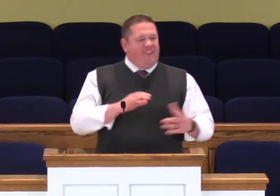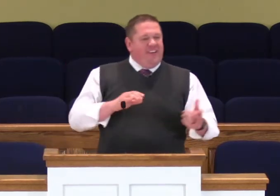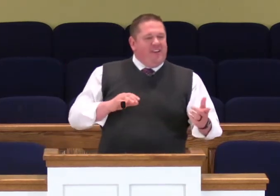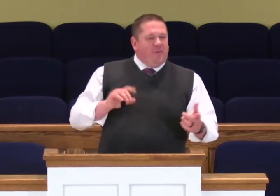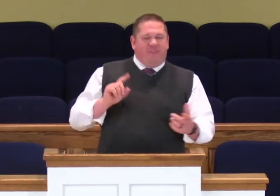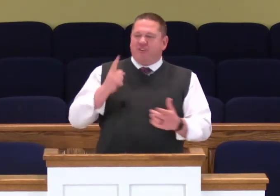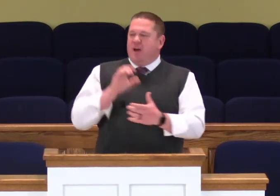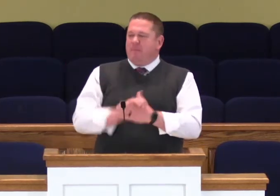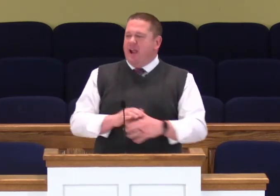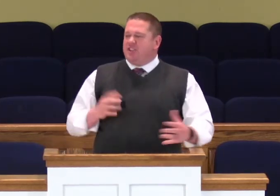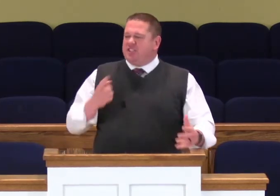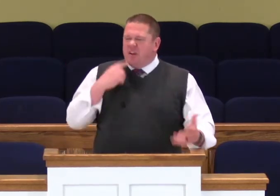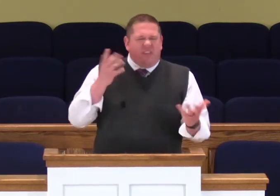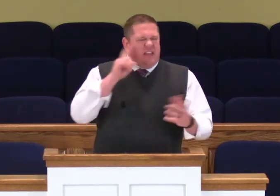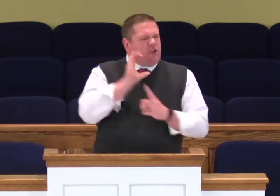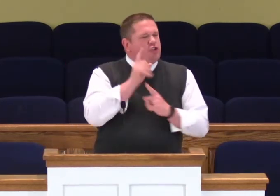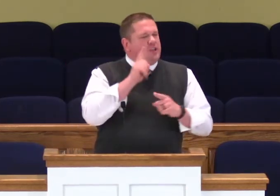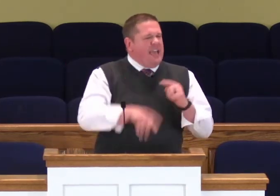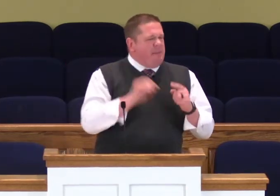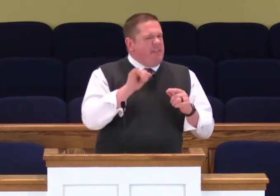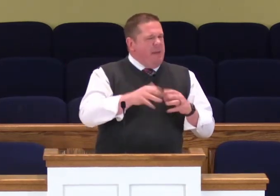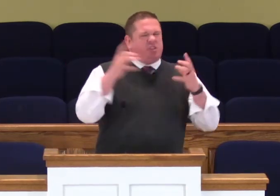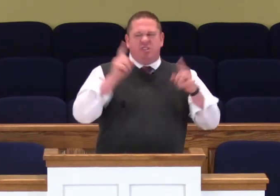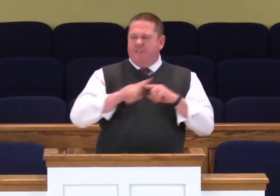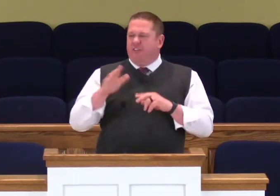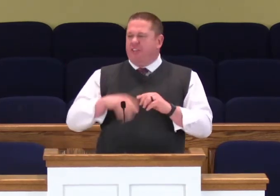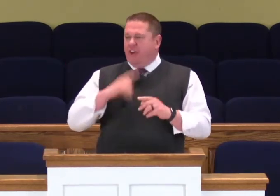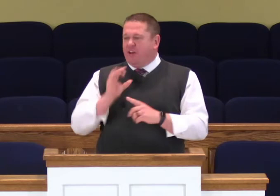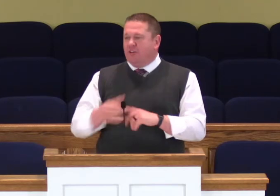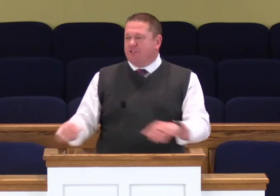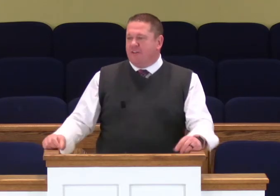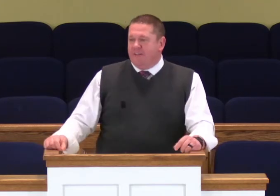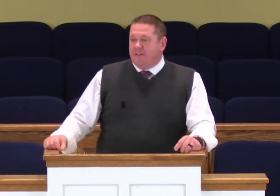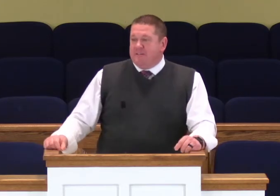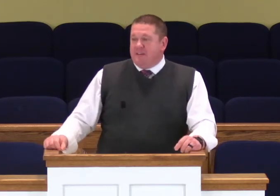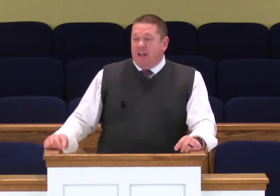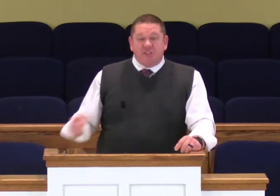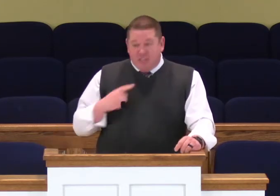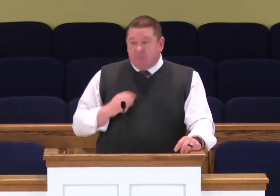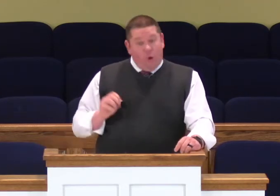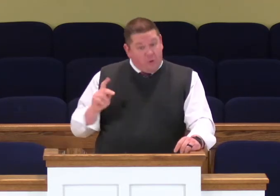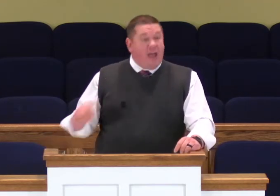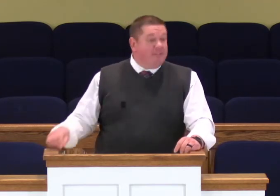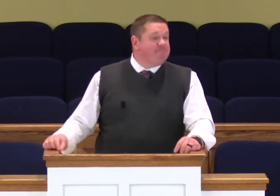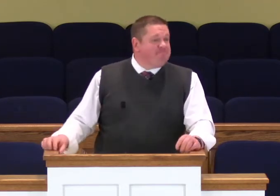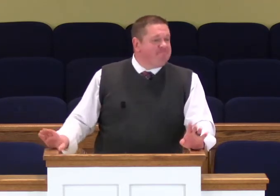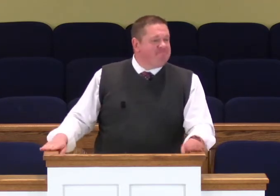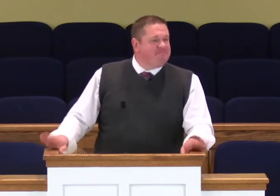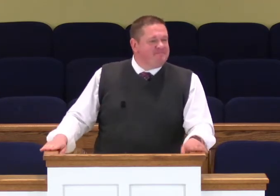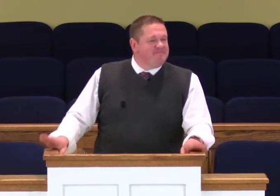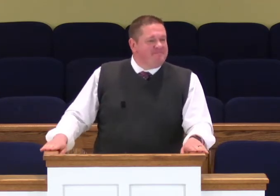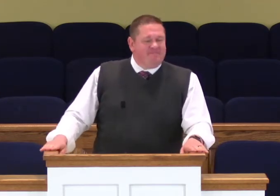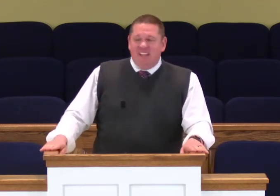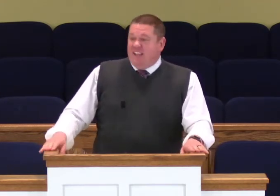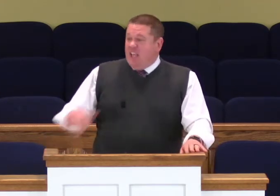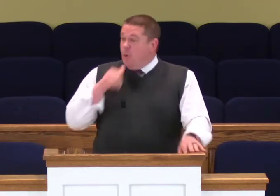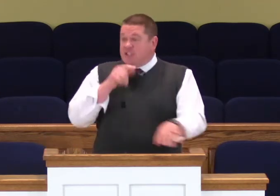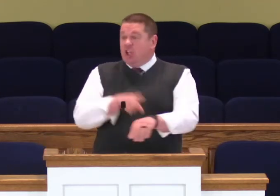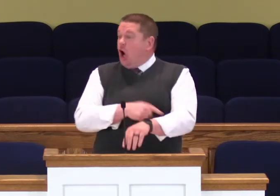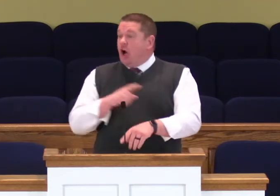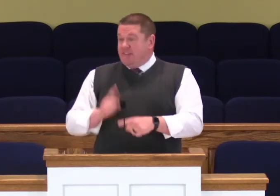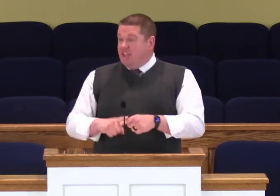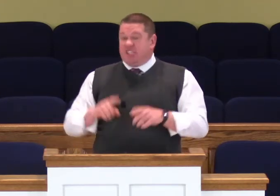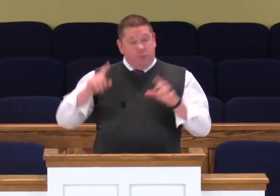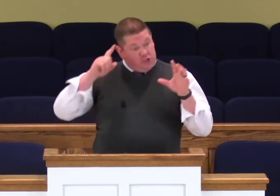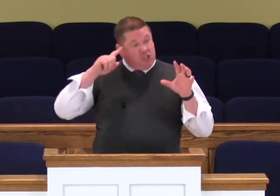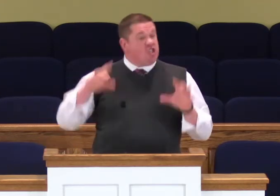wife, when we first got married, she said, oh, the deaf culture can't be that much different than the hearing culture. And I just said, okay. It wasn't